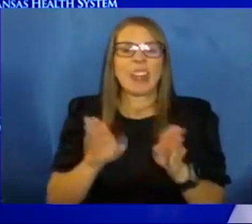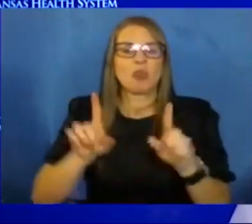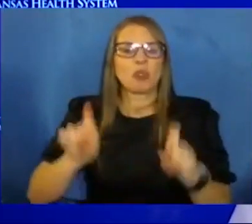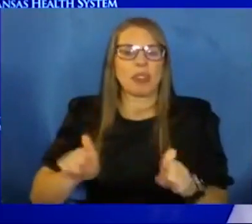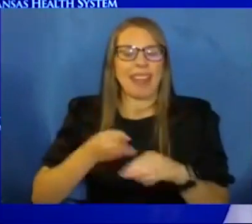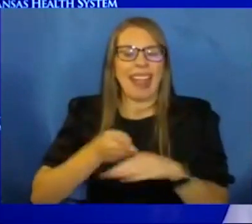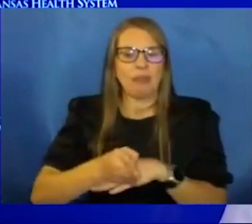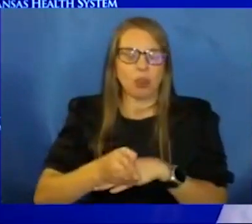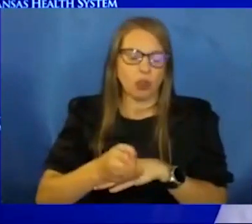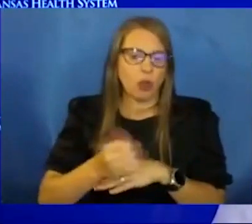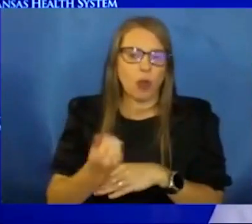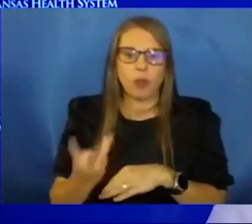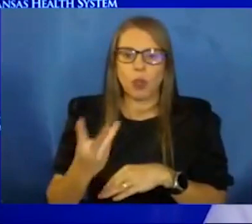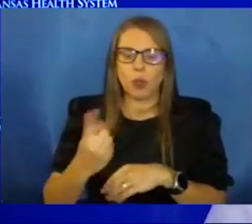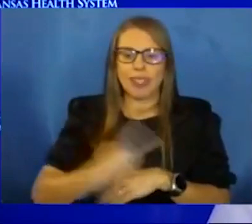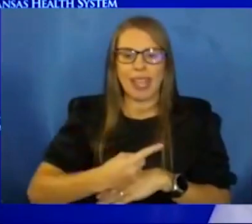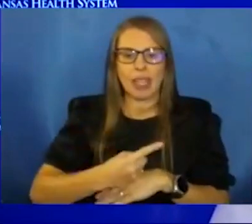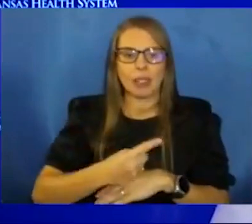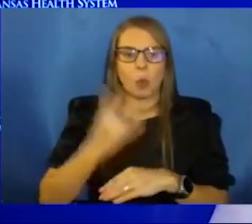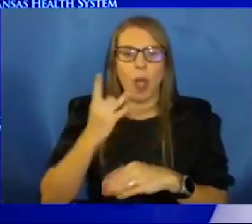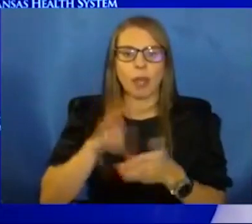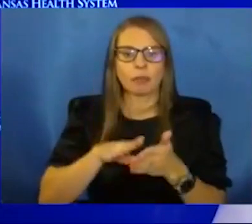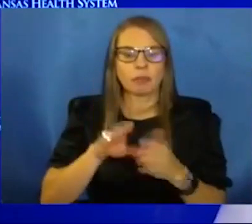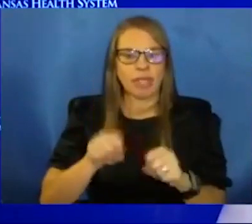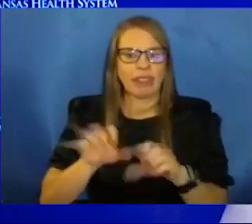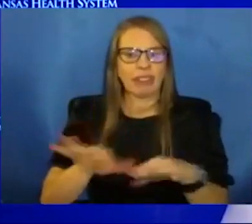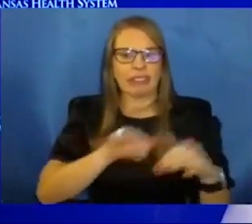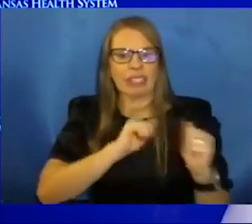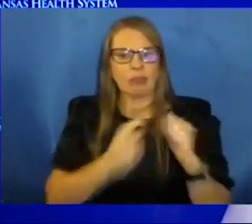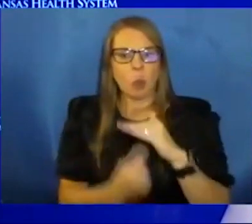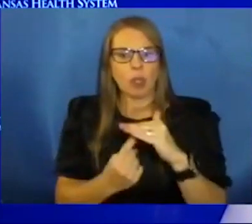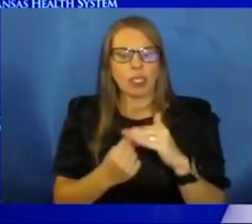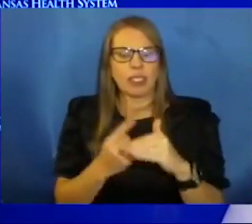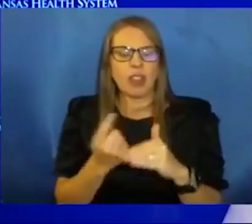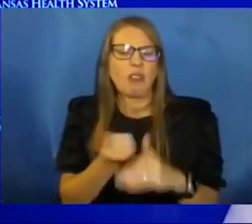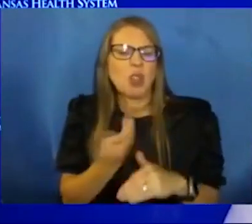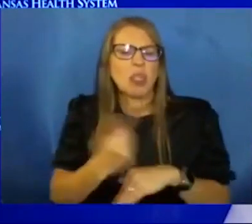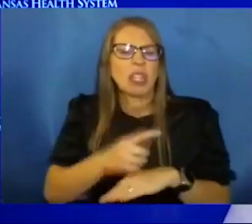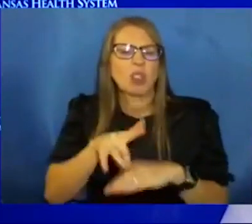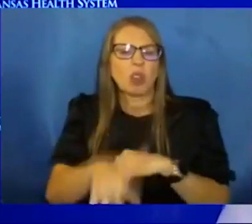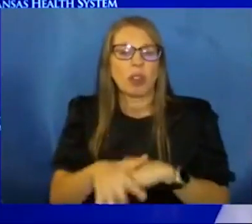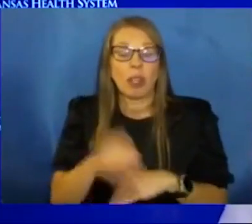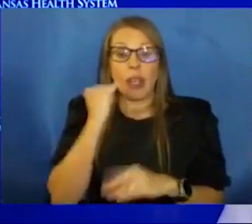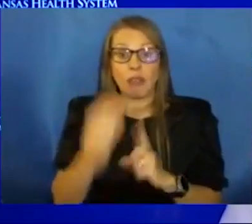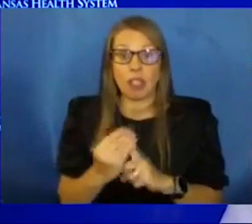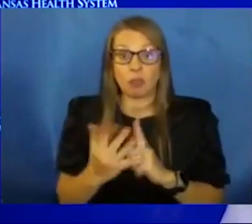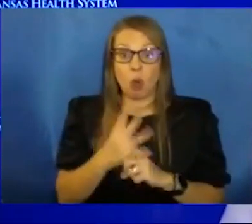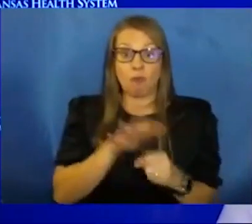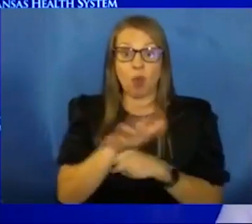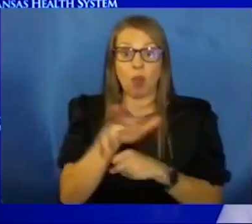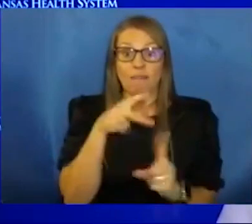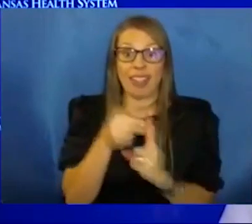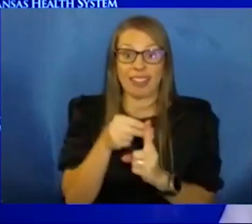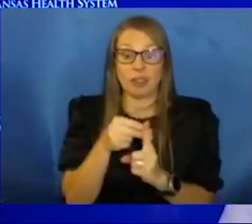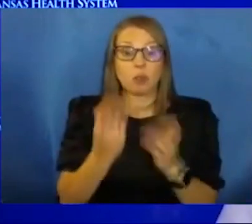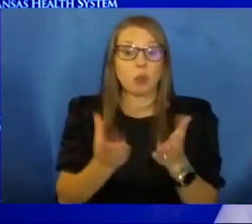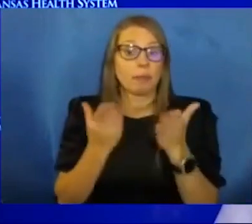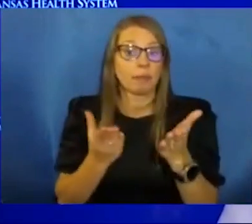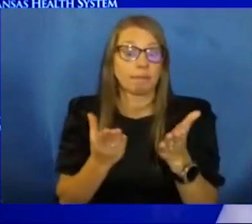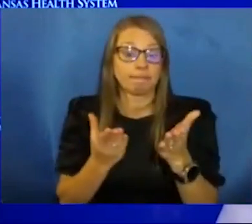Delta's transmissibility? Just fewer minutes, closer contact versus 10 to 15. Why not, since vaccinated can now